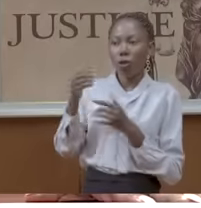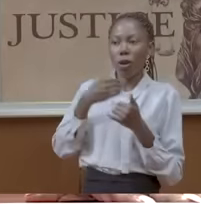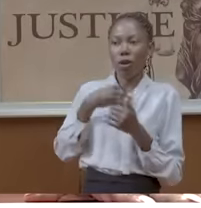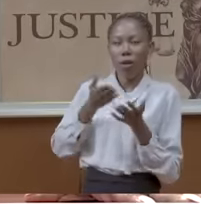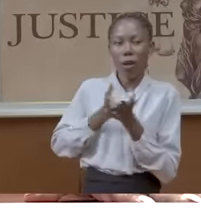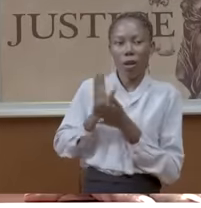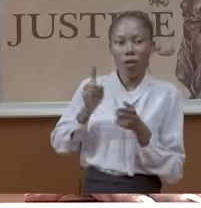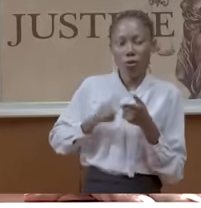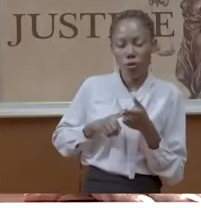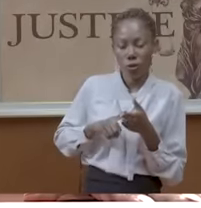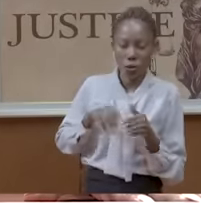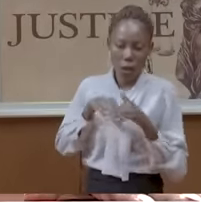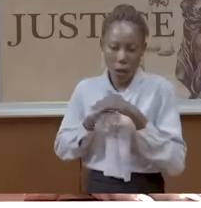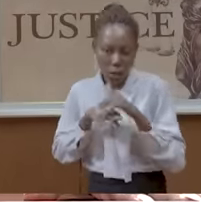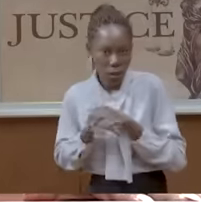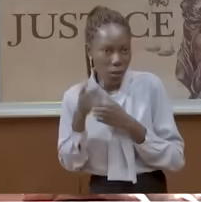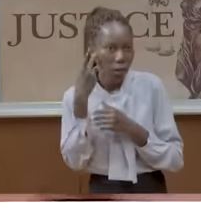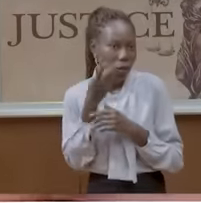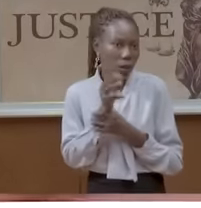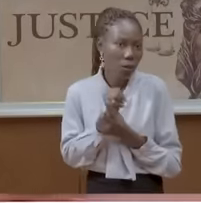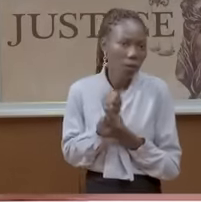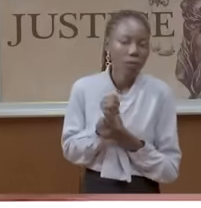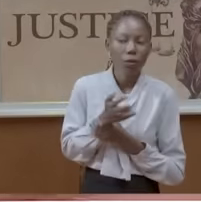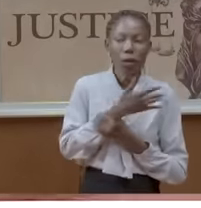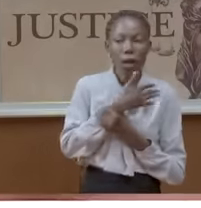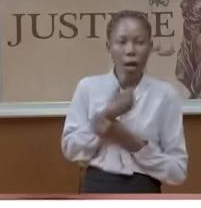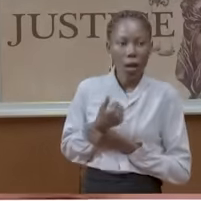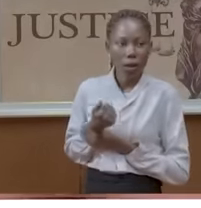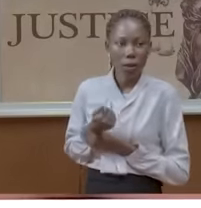them. Do you understand? And